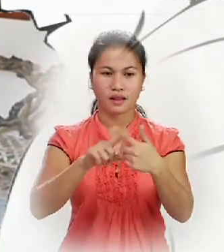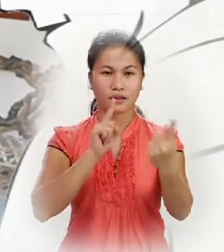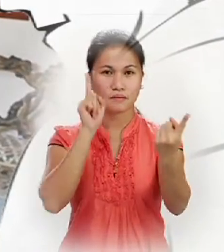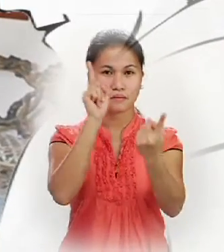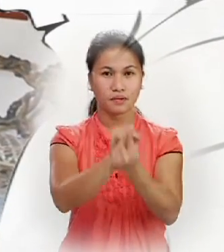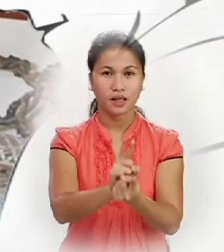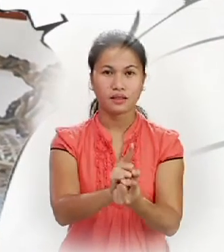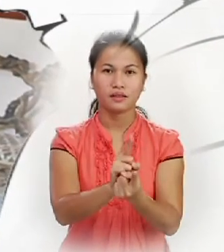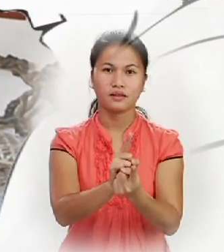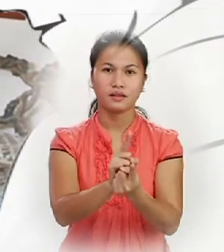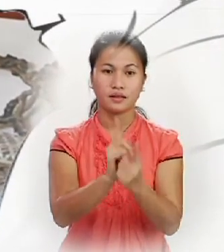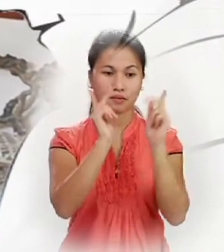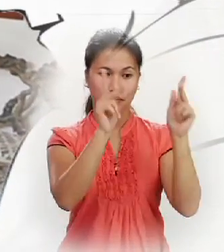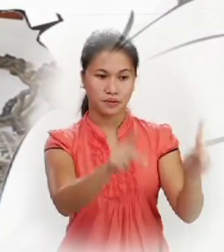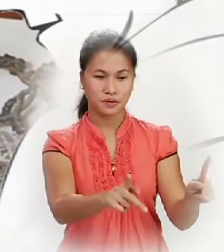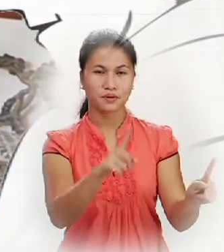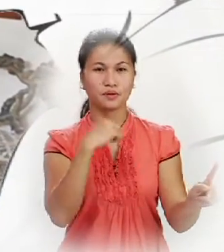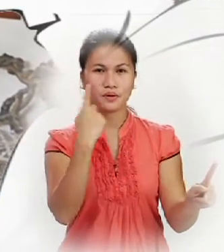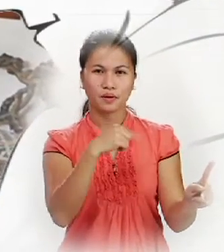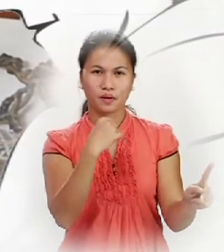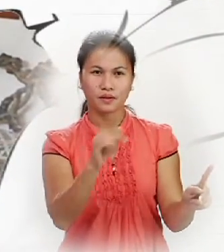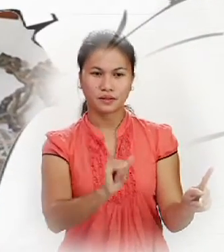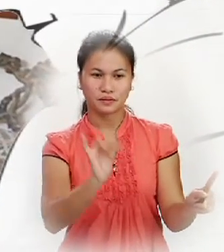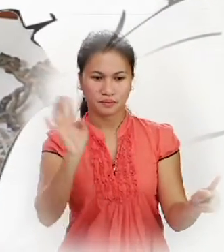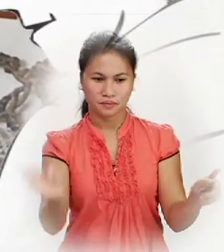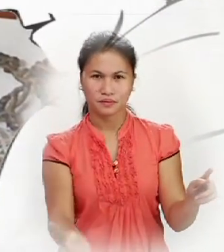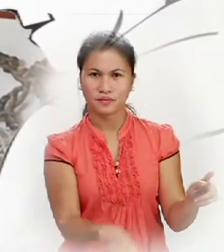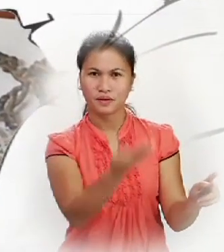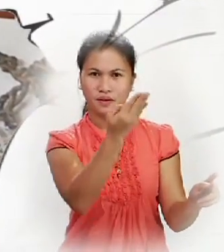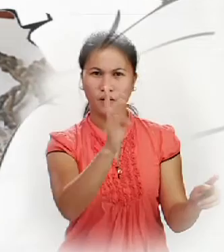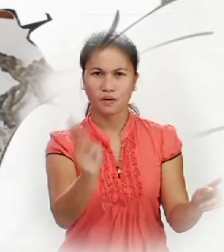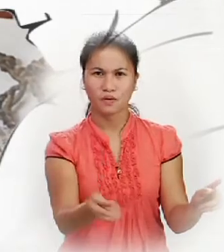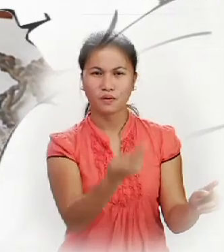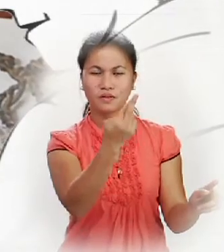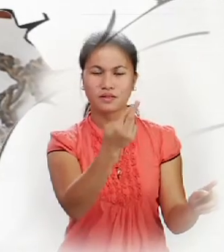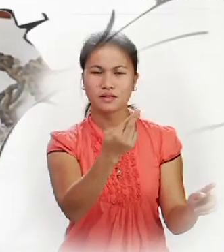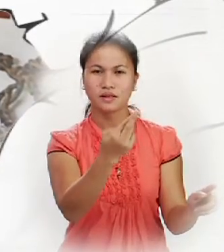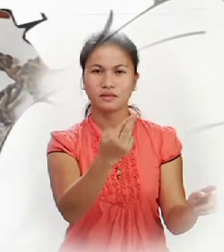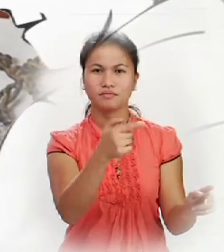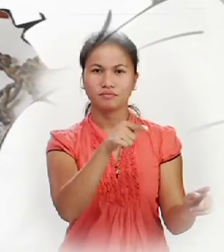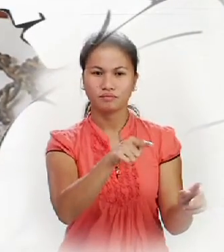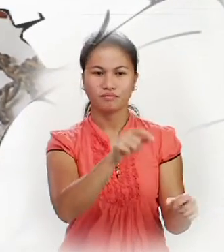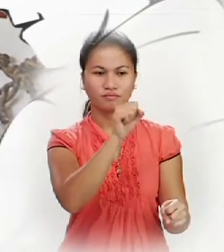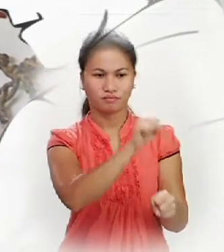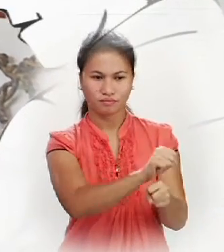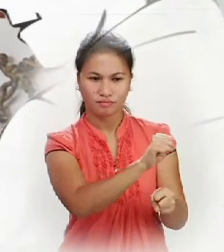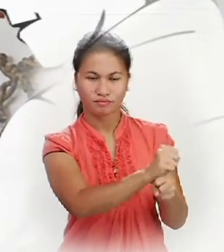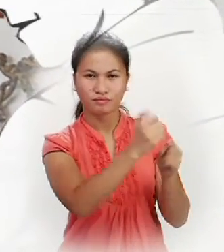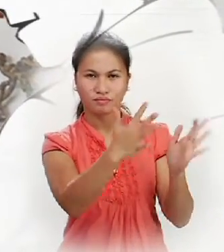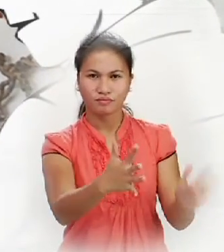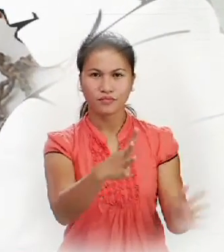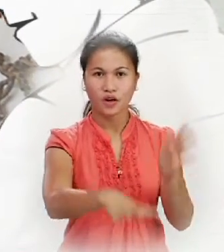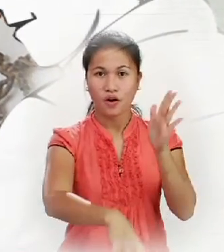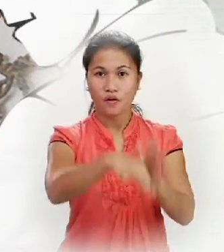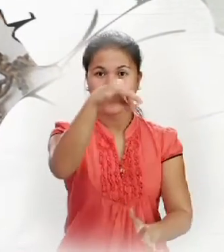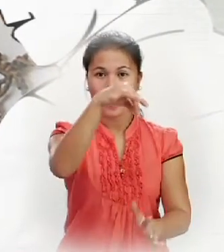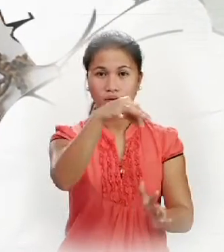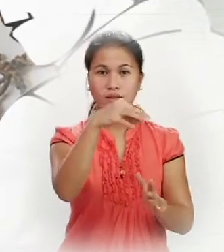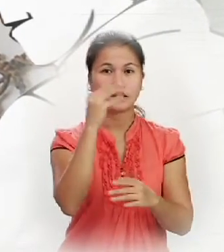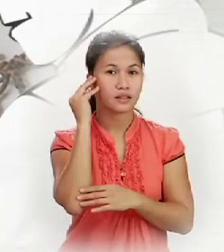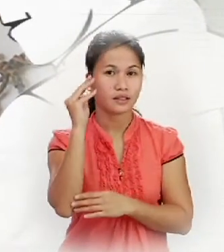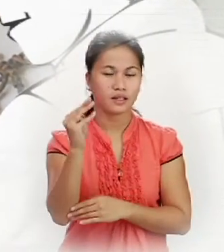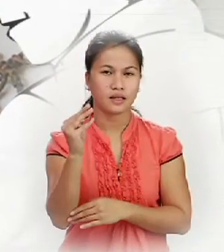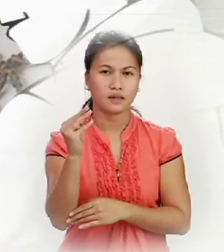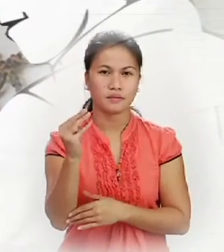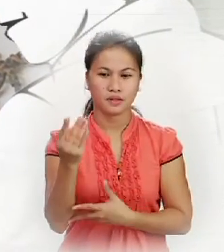who, as it were, rose from the ranks. His employer found in him